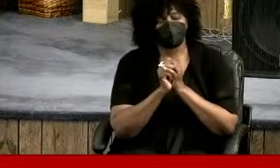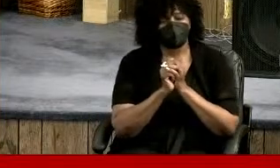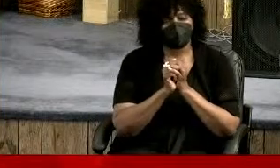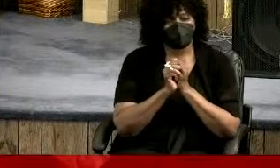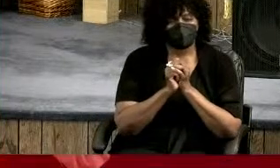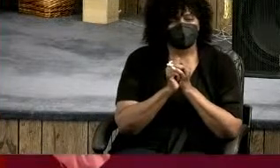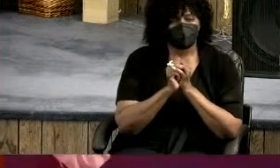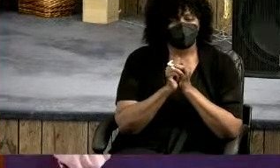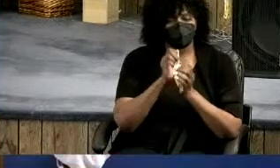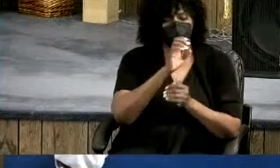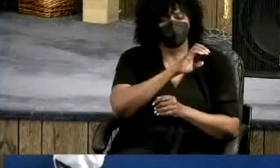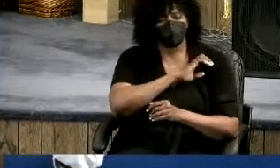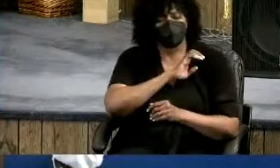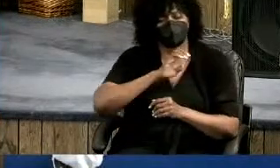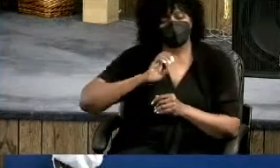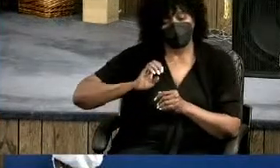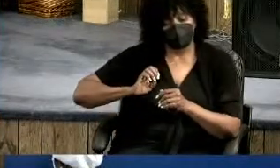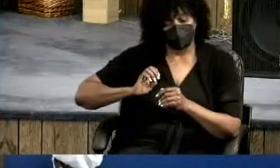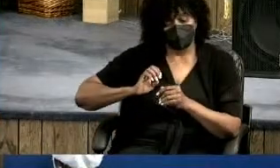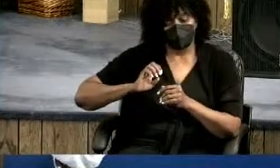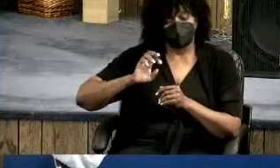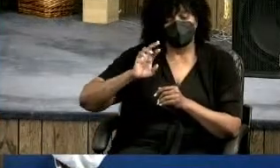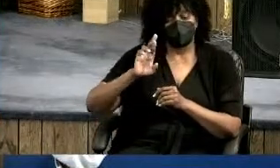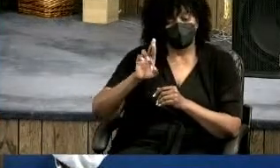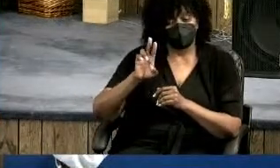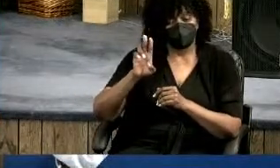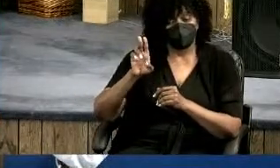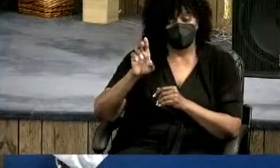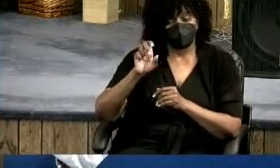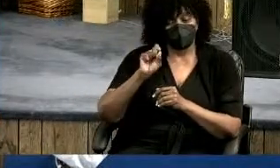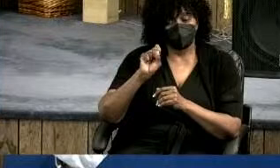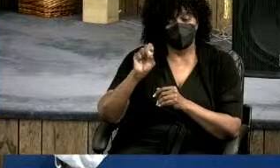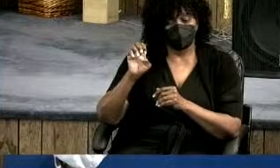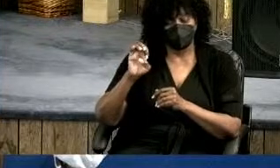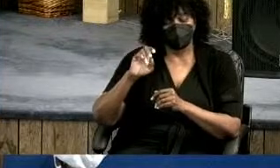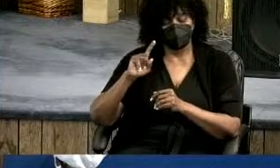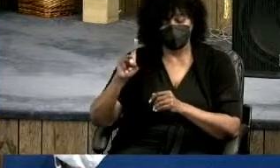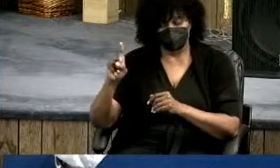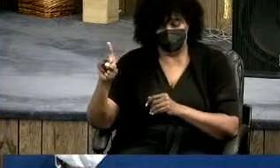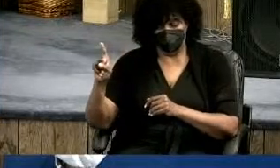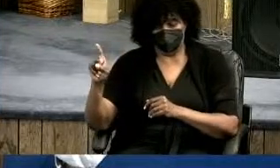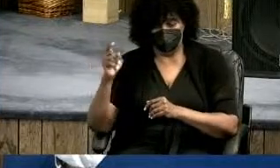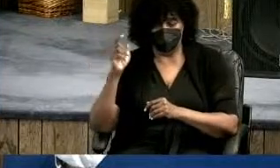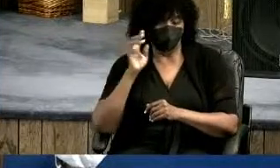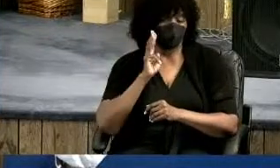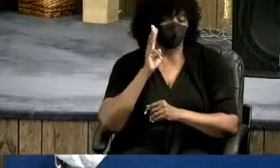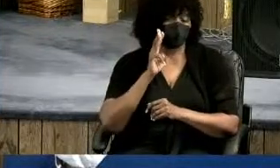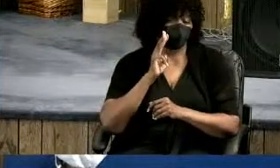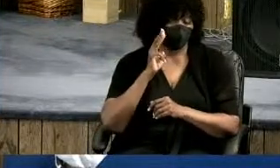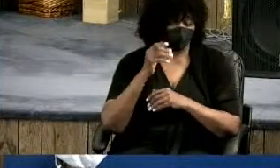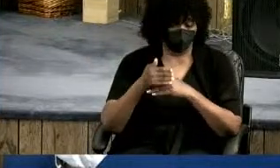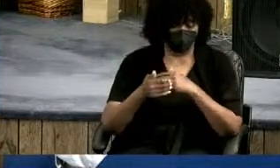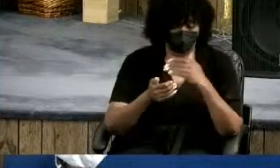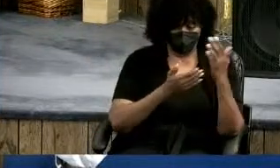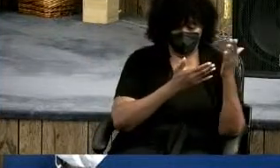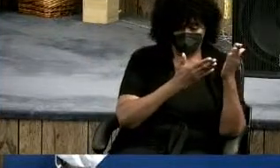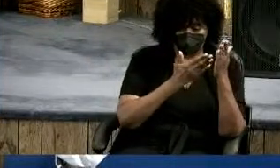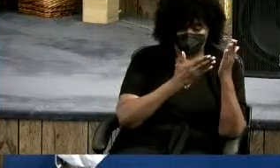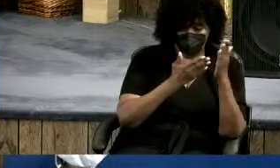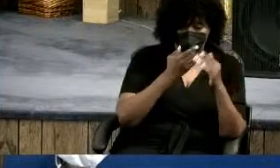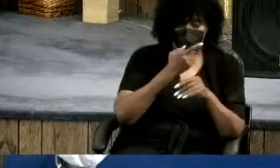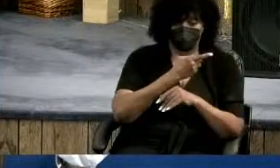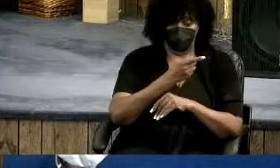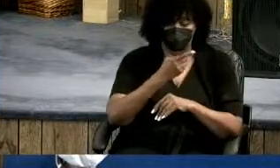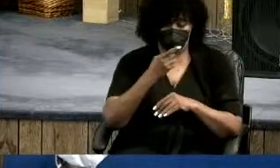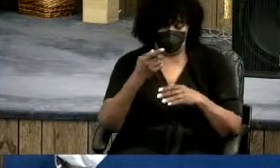Russell is leading our elders through the communion service today, and so they have